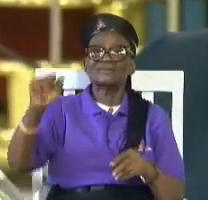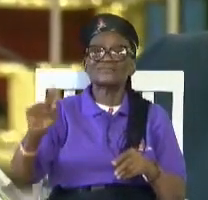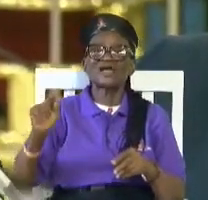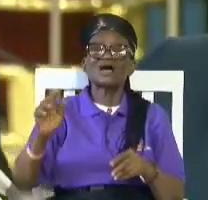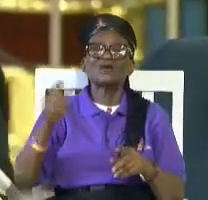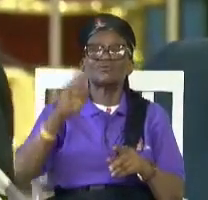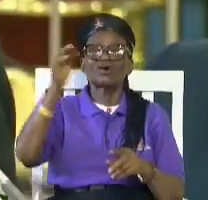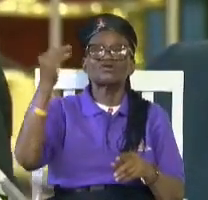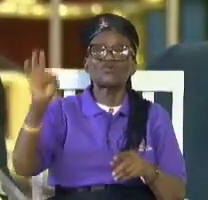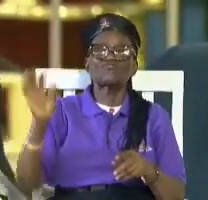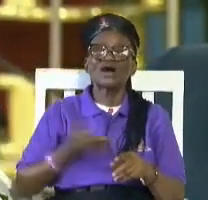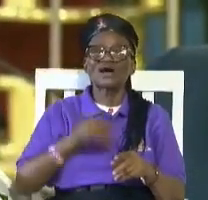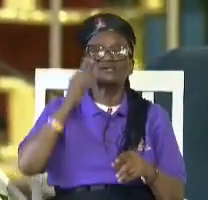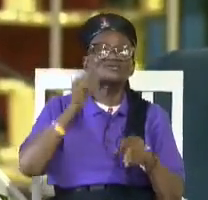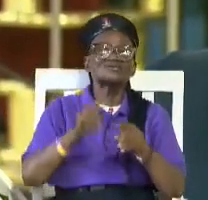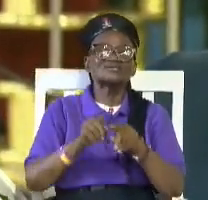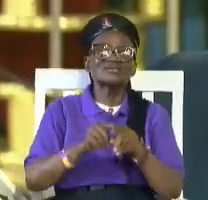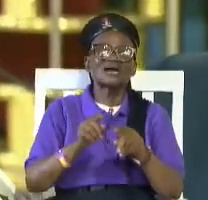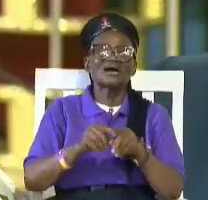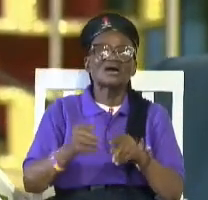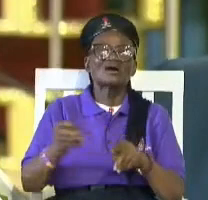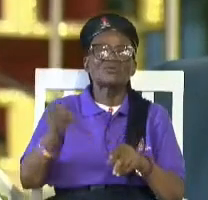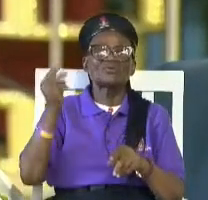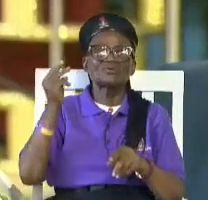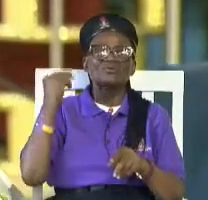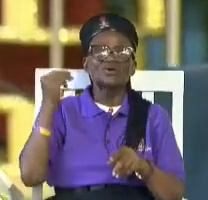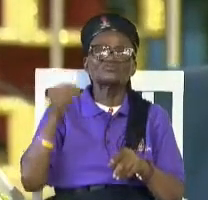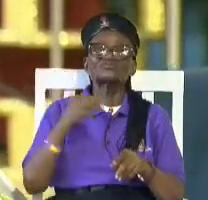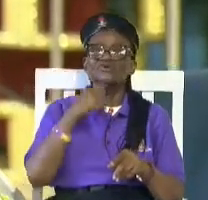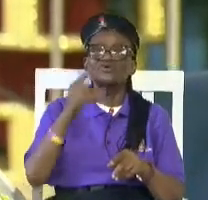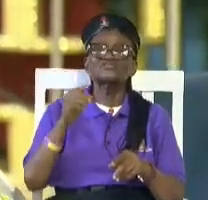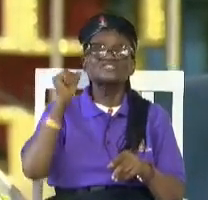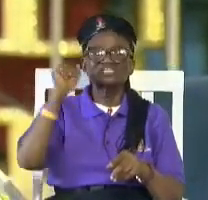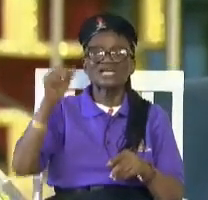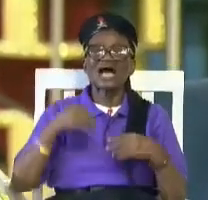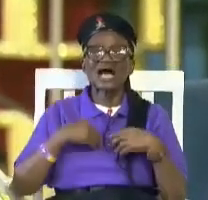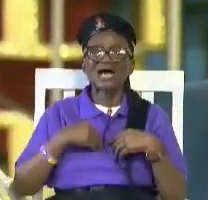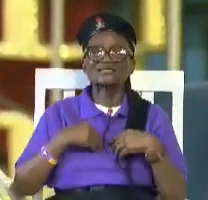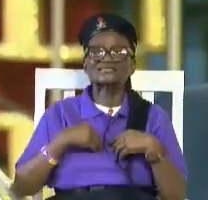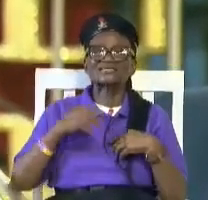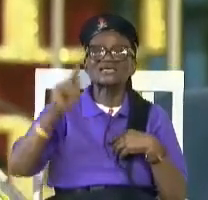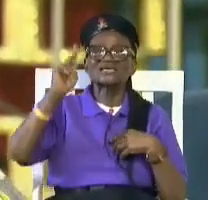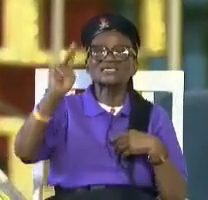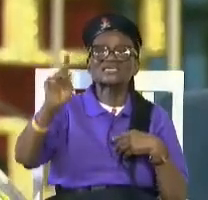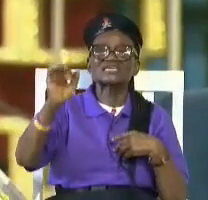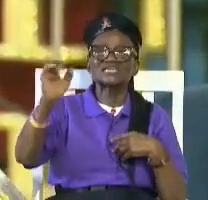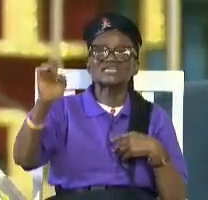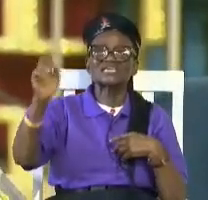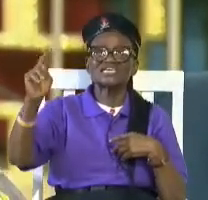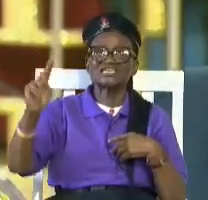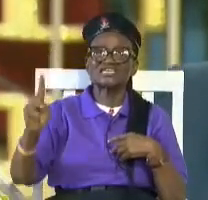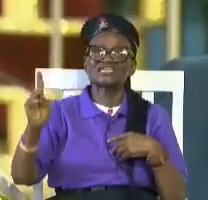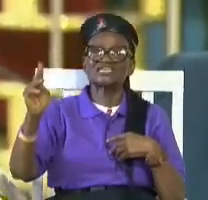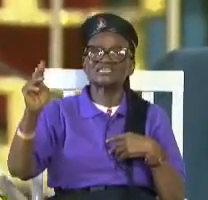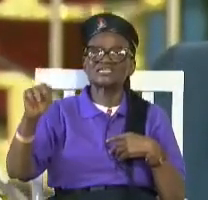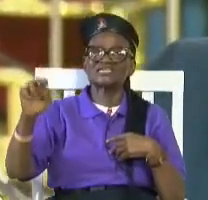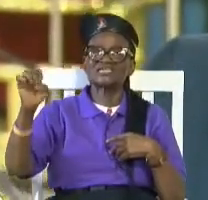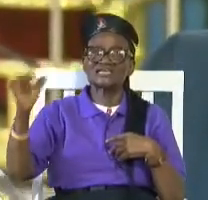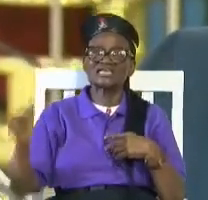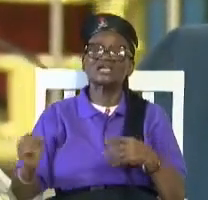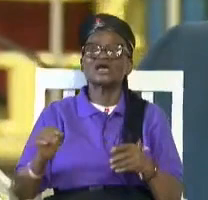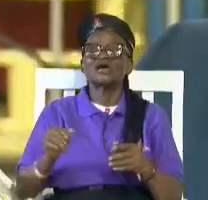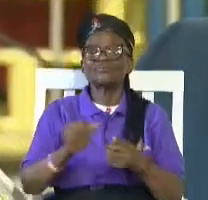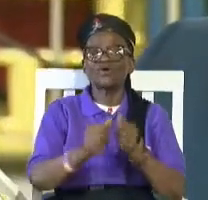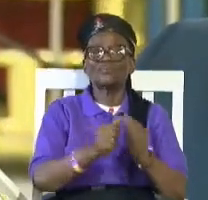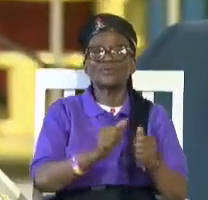our sisters in the church was diagnosed of having kidney problem, and she emaciated.